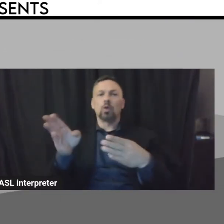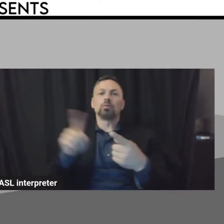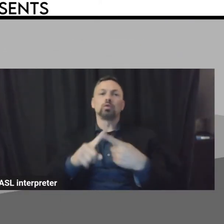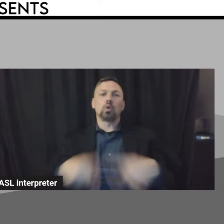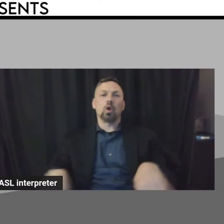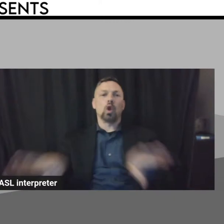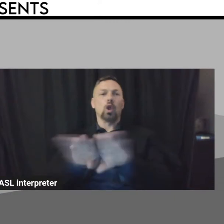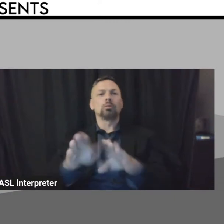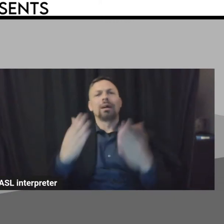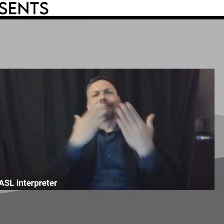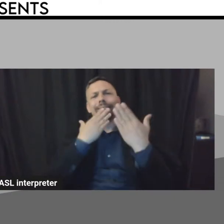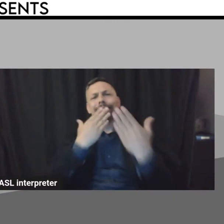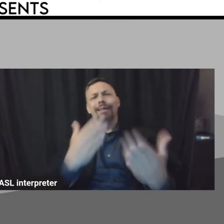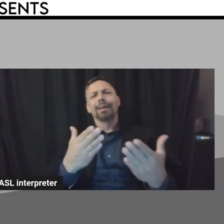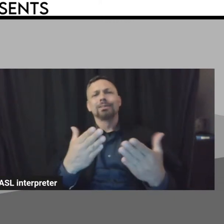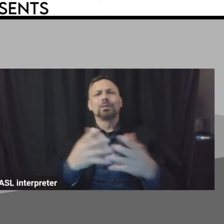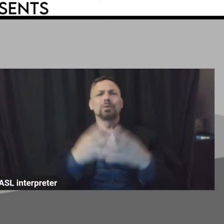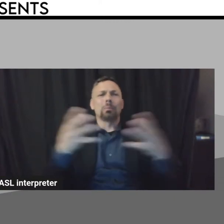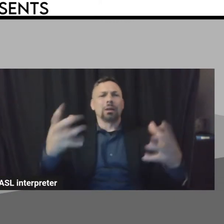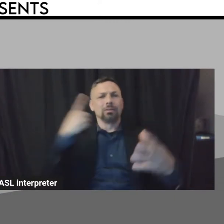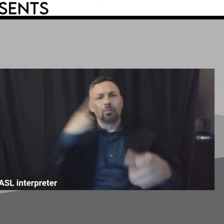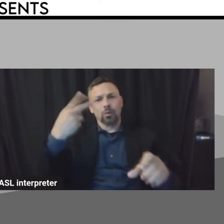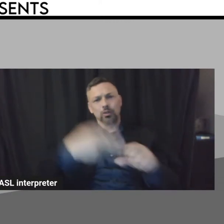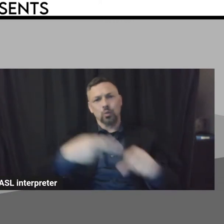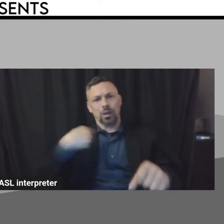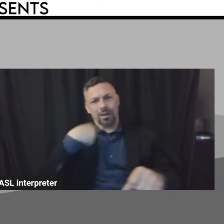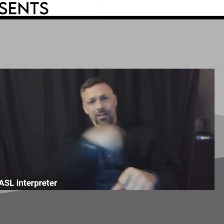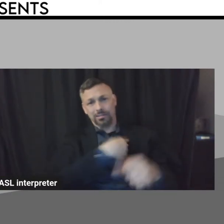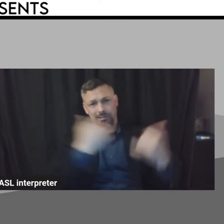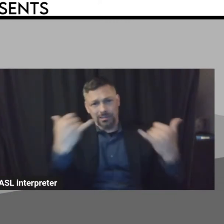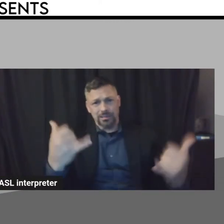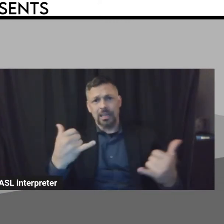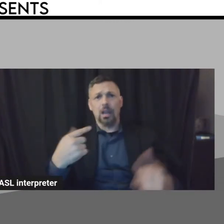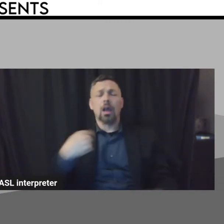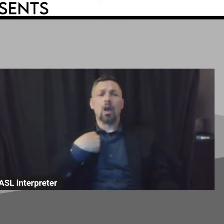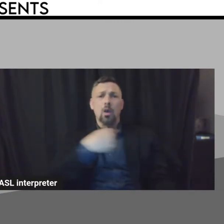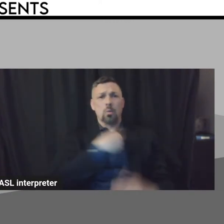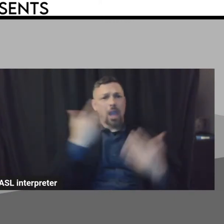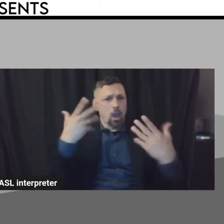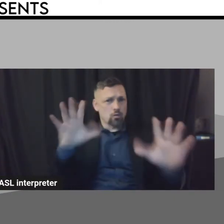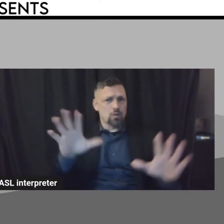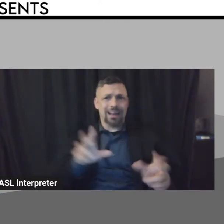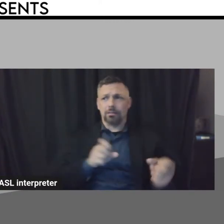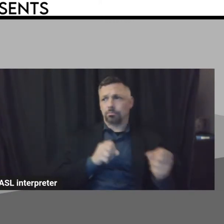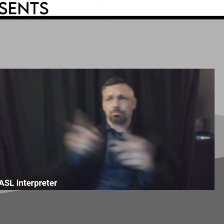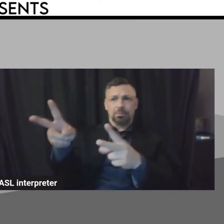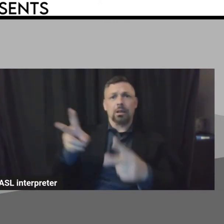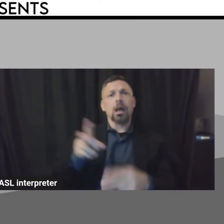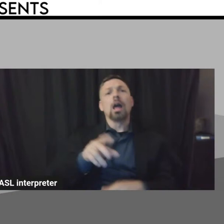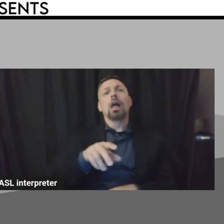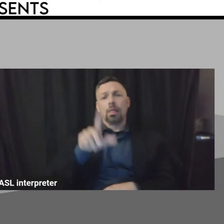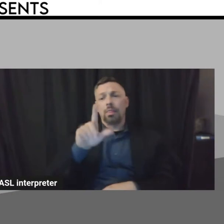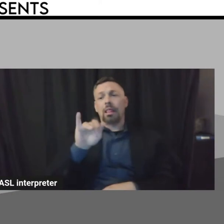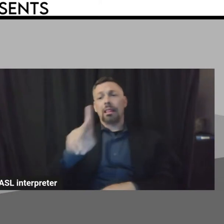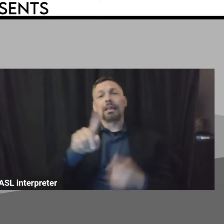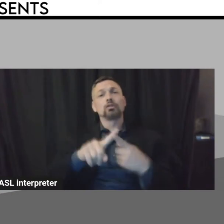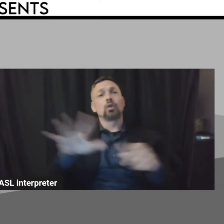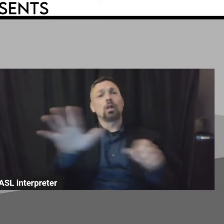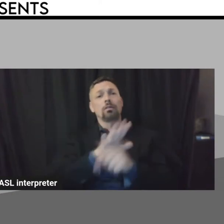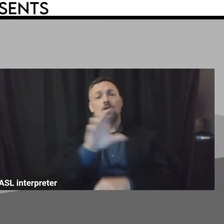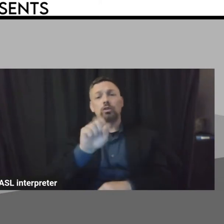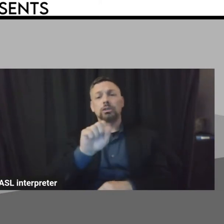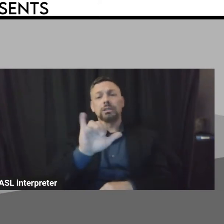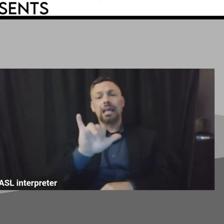all so much for joining us today. We already dropped the link to the full syllabus in the chat, but let's do it